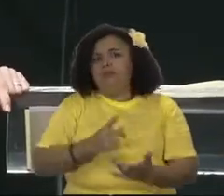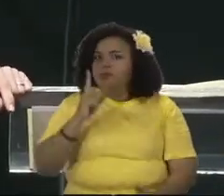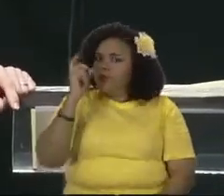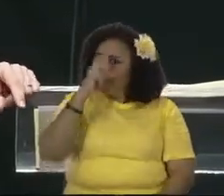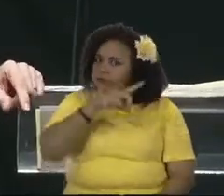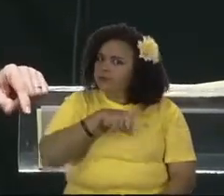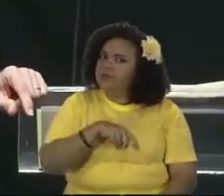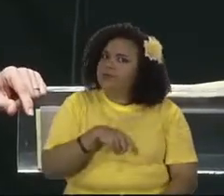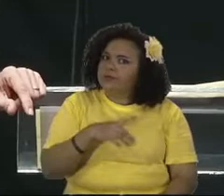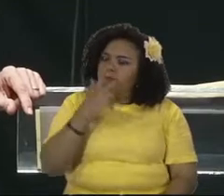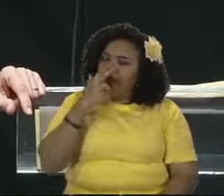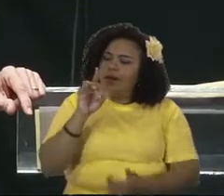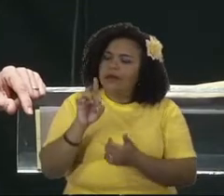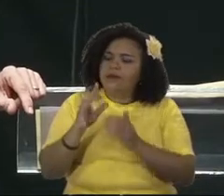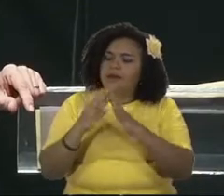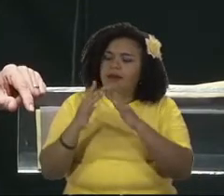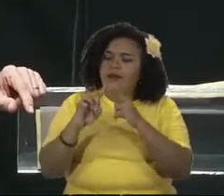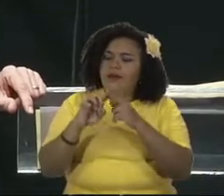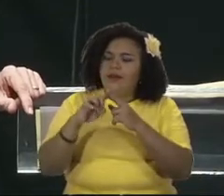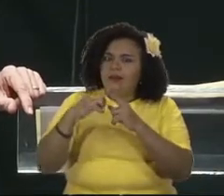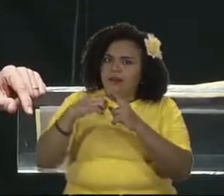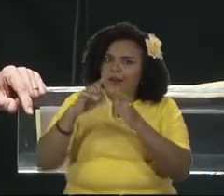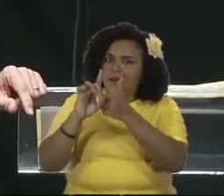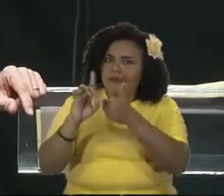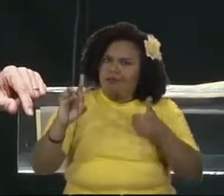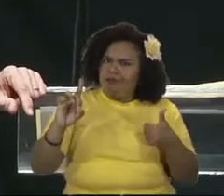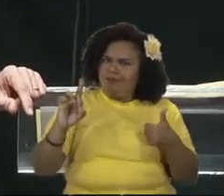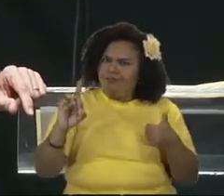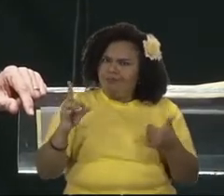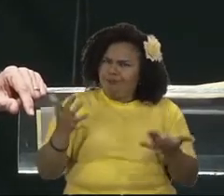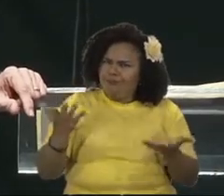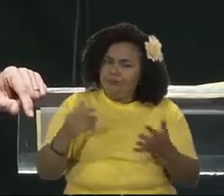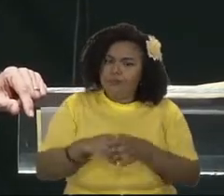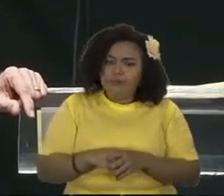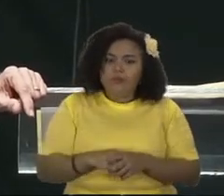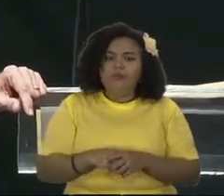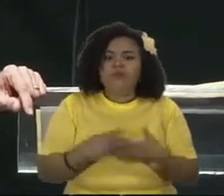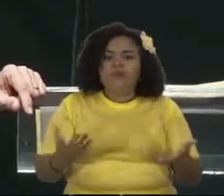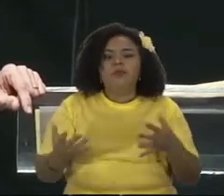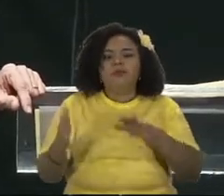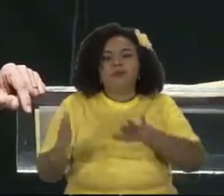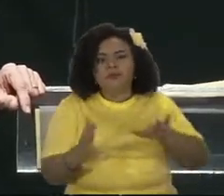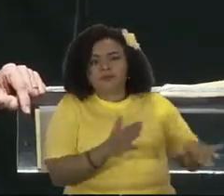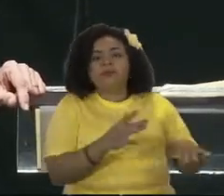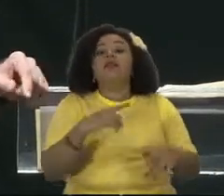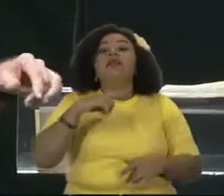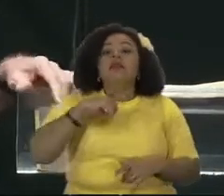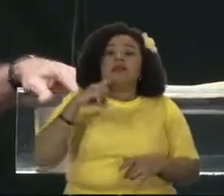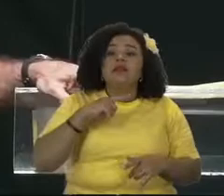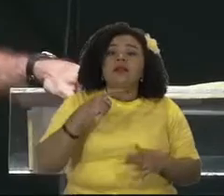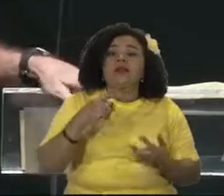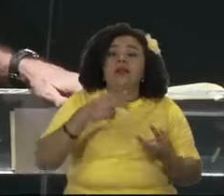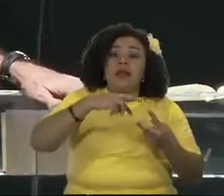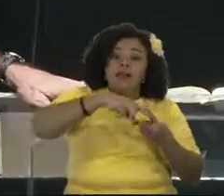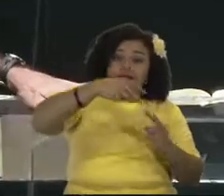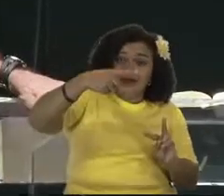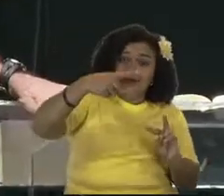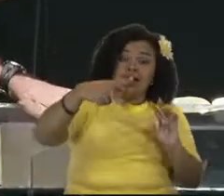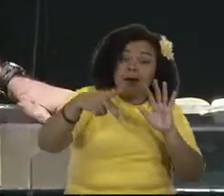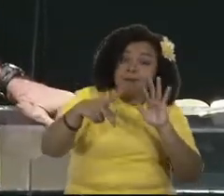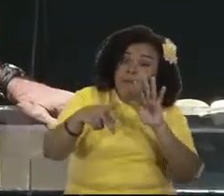Now, that there is 1% that it can change, that make one of us be blonde